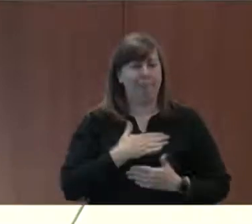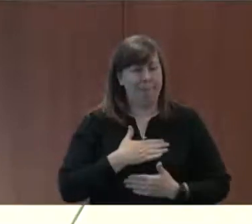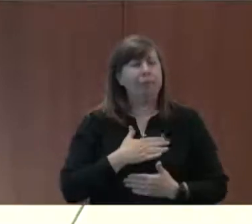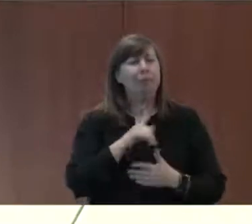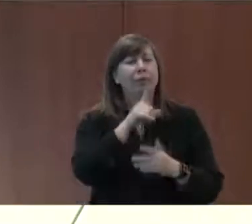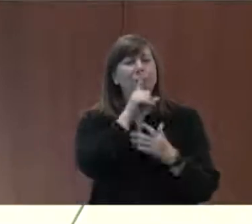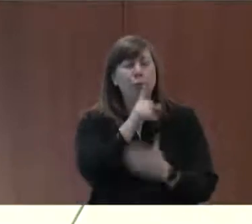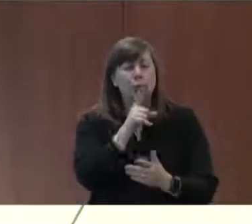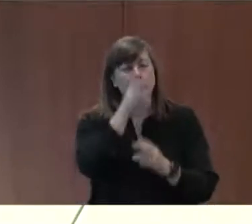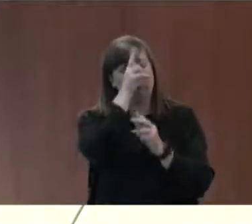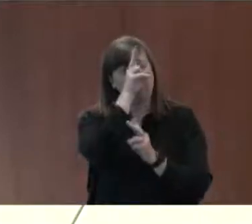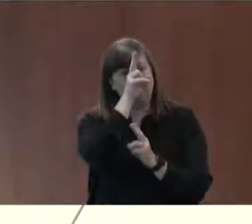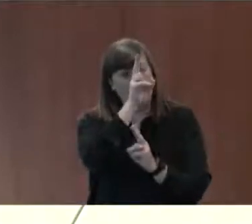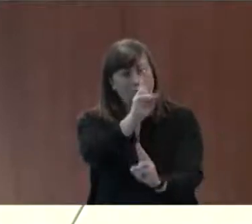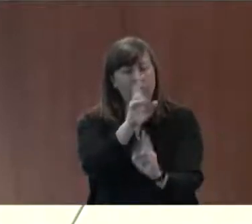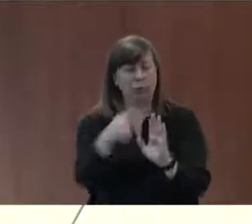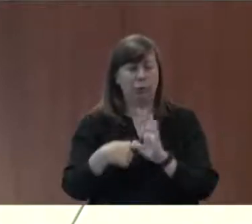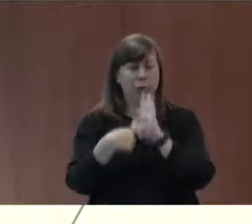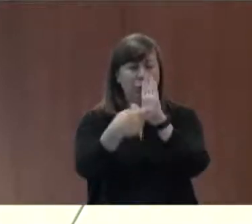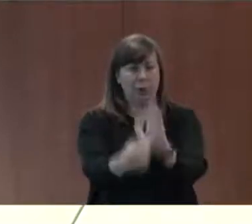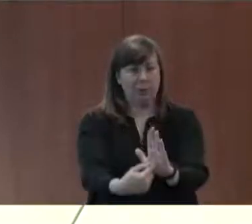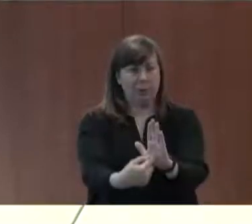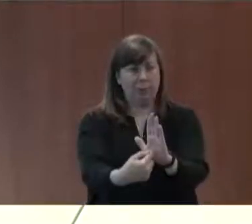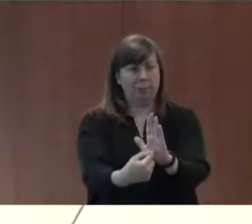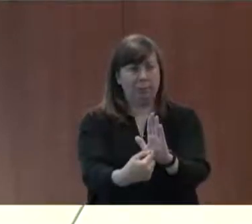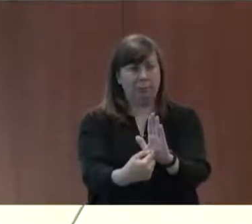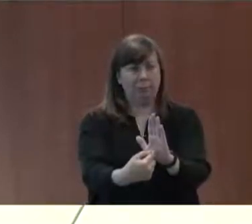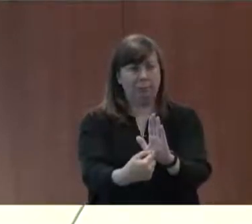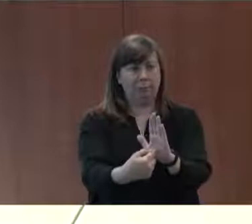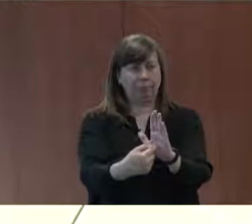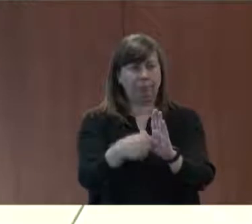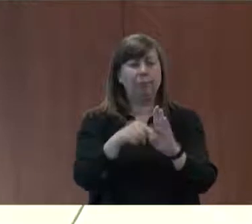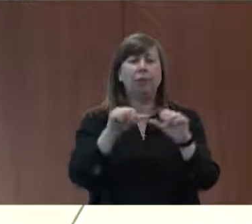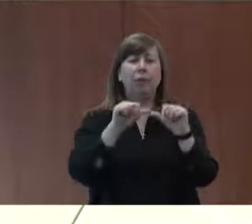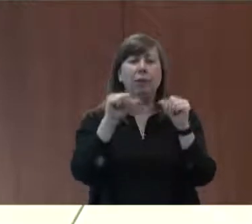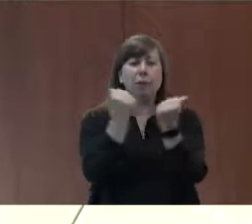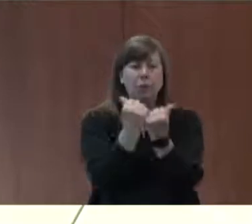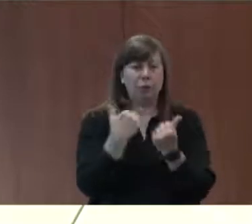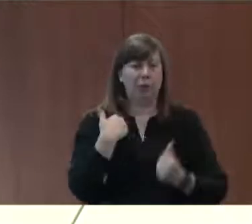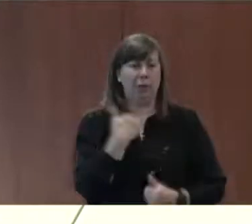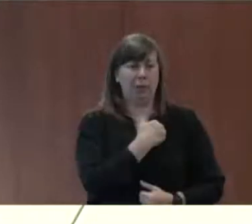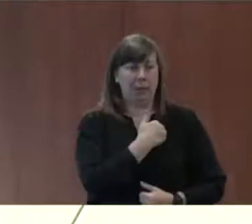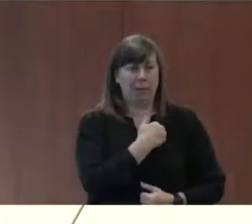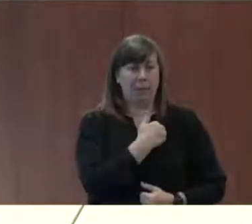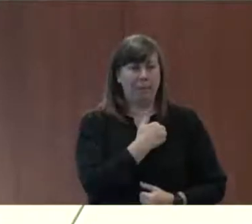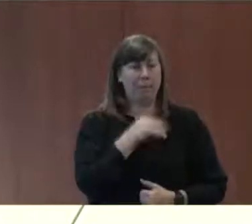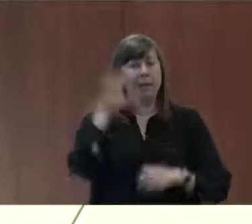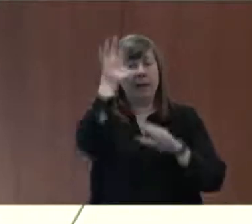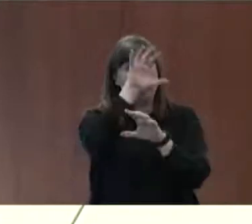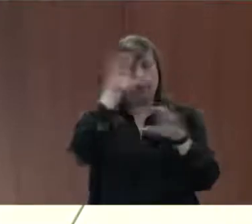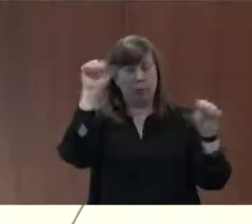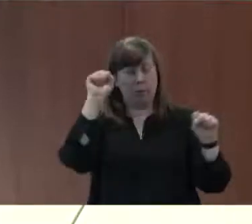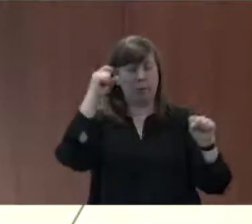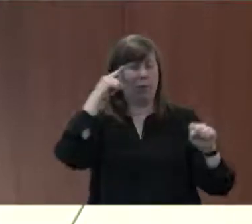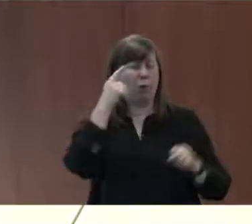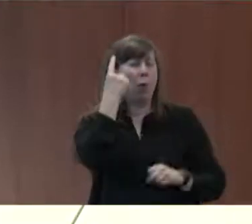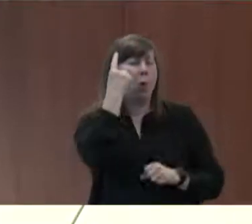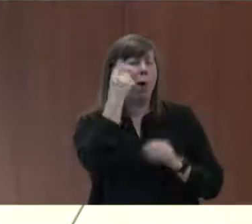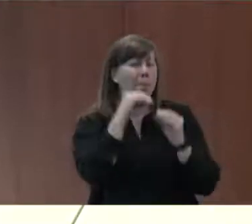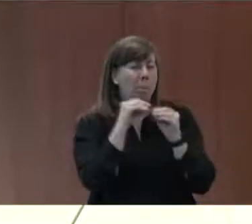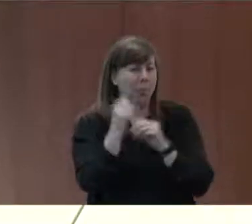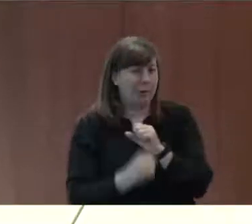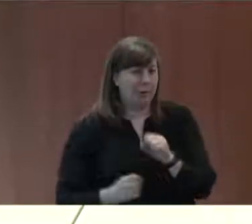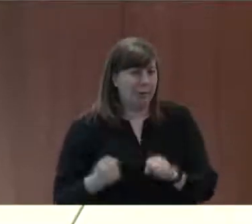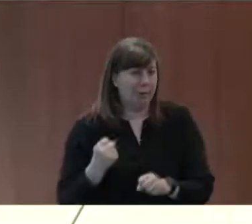is truly an honor to represent the association members as their president for just one more